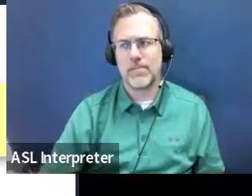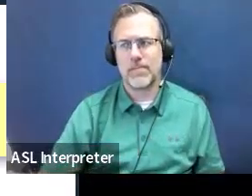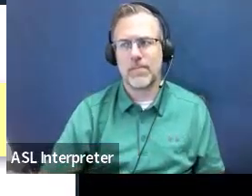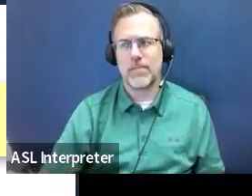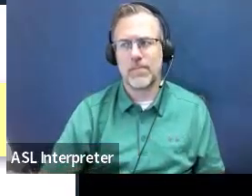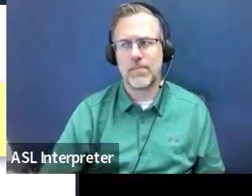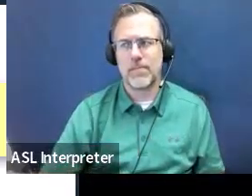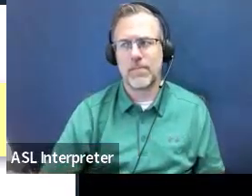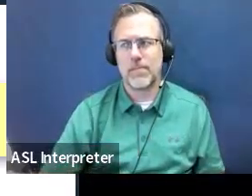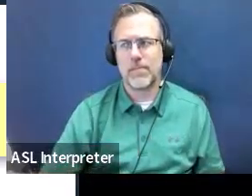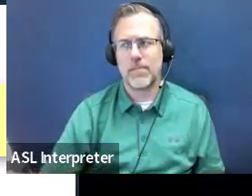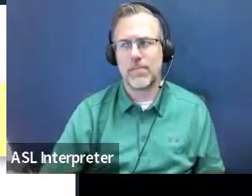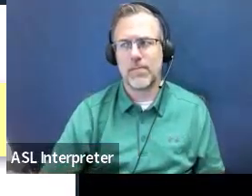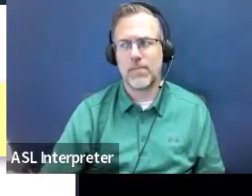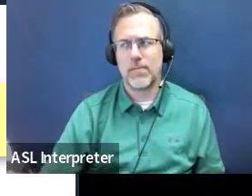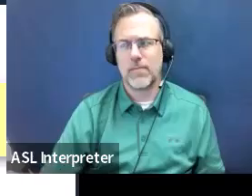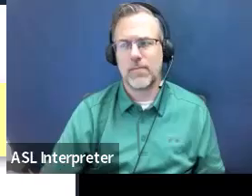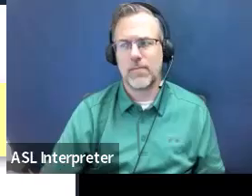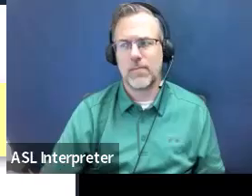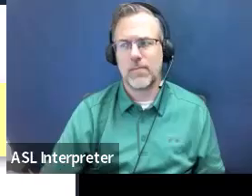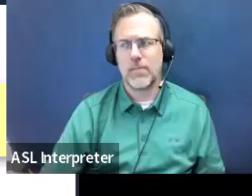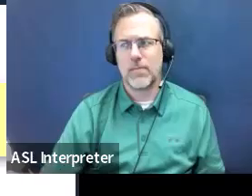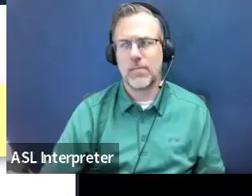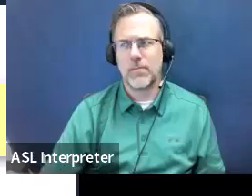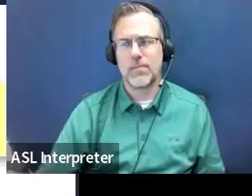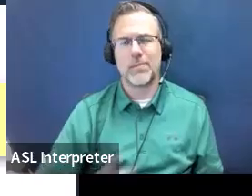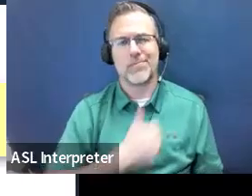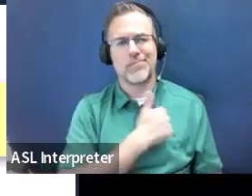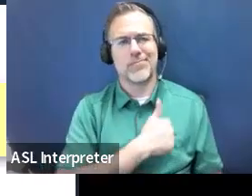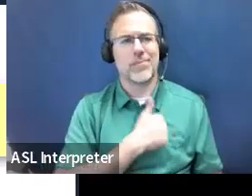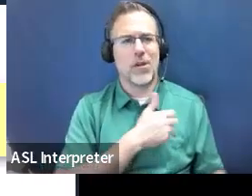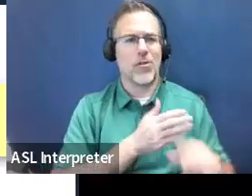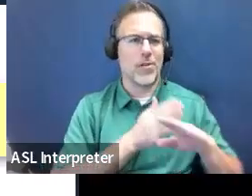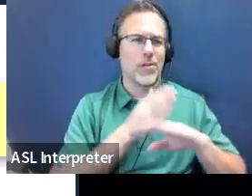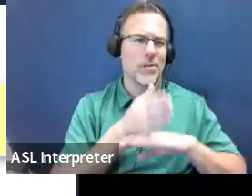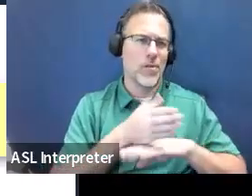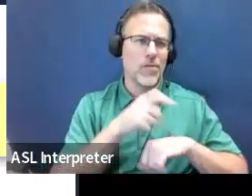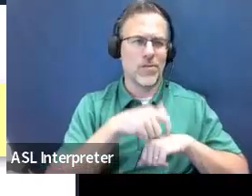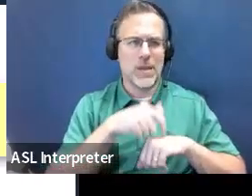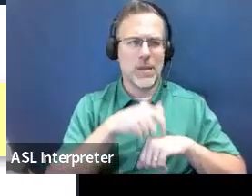Okay. Well, I appreciate you sticking with me. Sorry, I was over time a little bit.